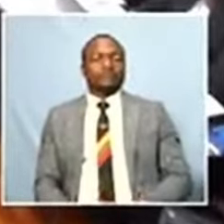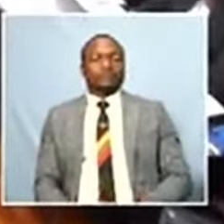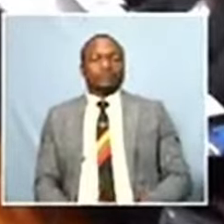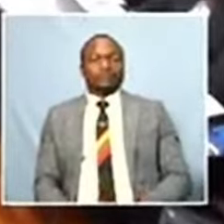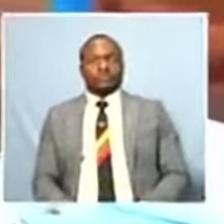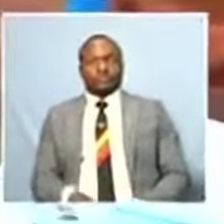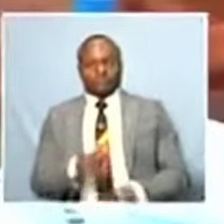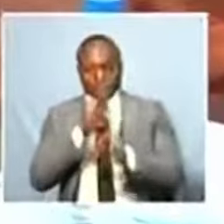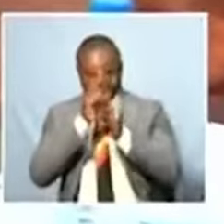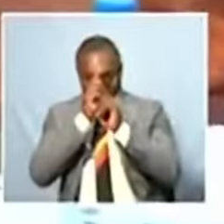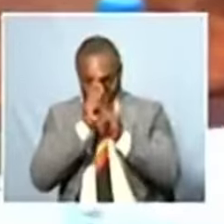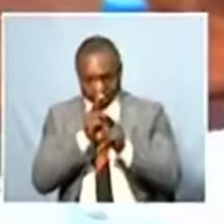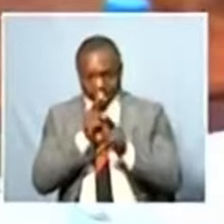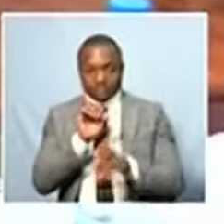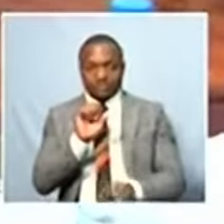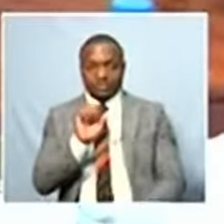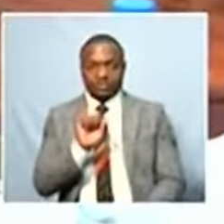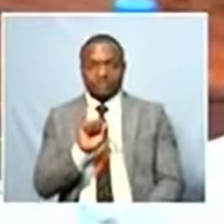Honorable Zimushi.